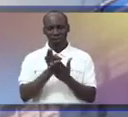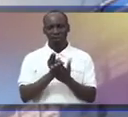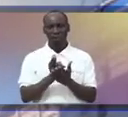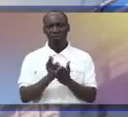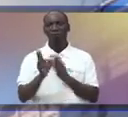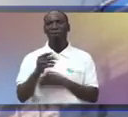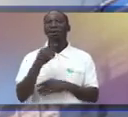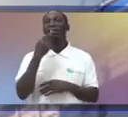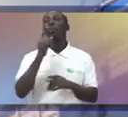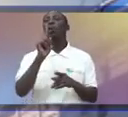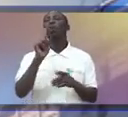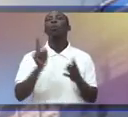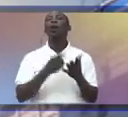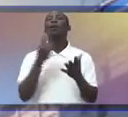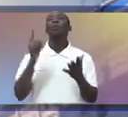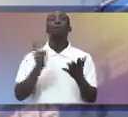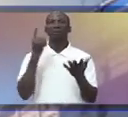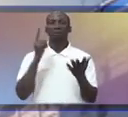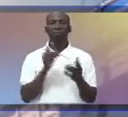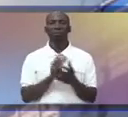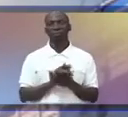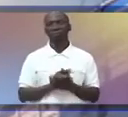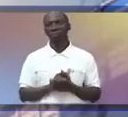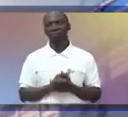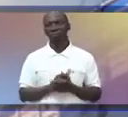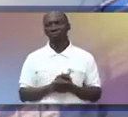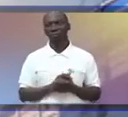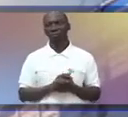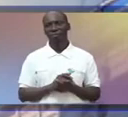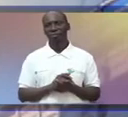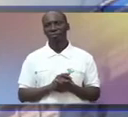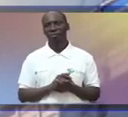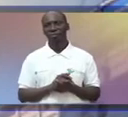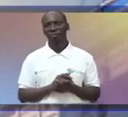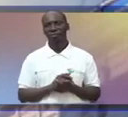sprinkled and at the same time say you should be buried. No,